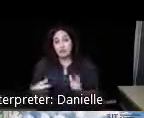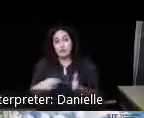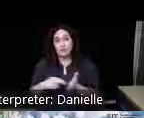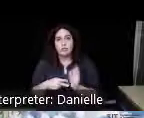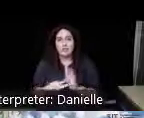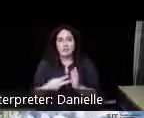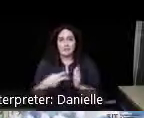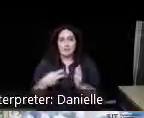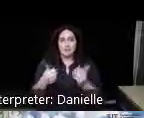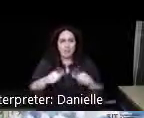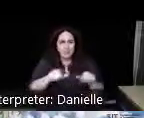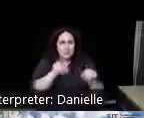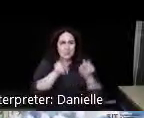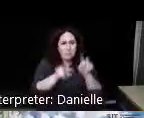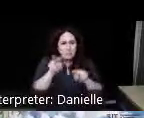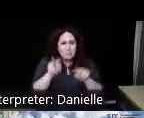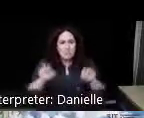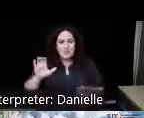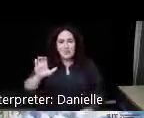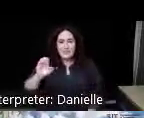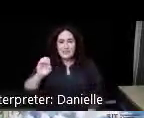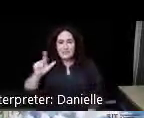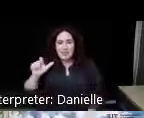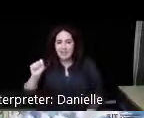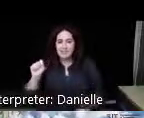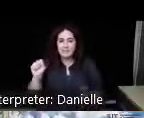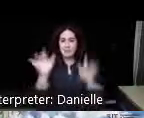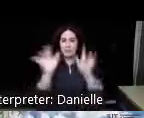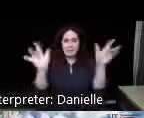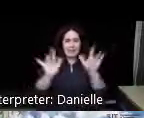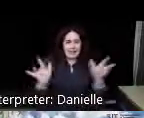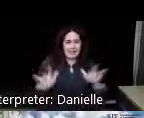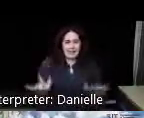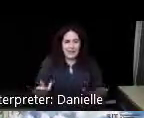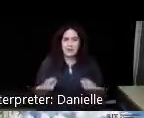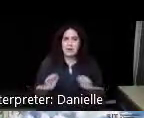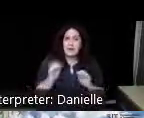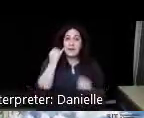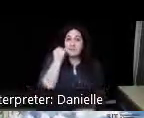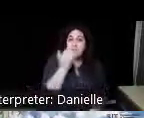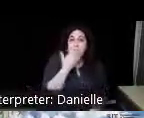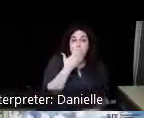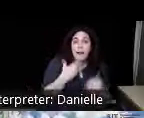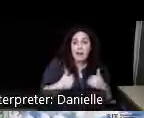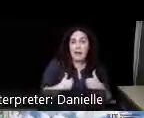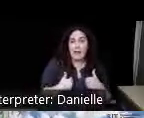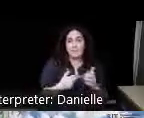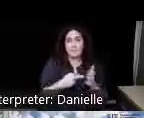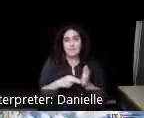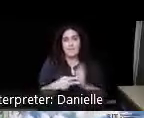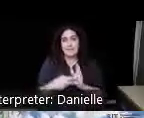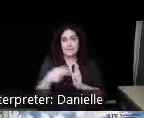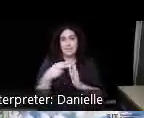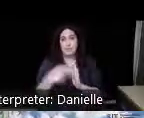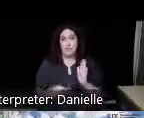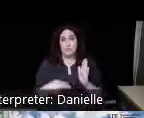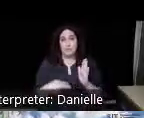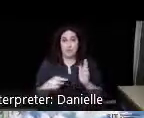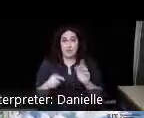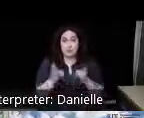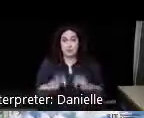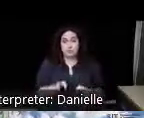the screen reader is not necessarily going to read that information out loud. So the screen reader user is not going to